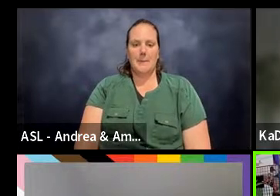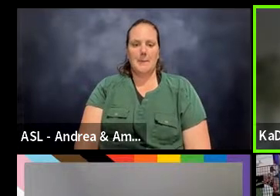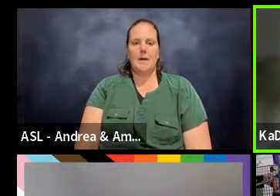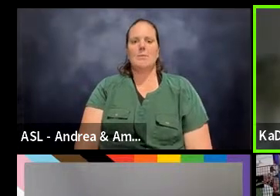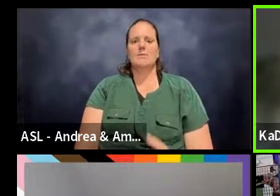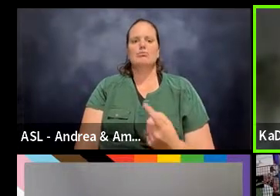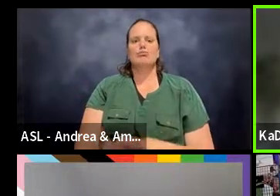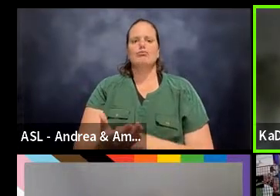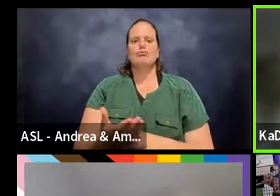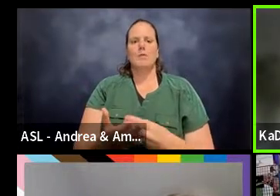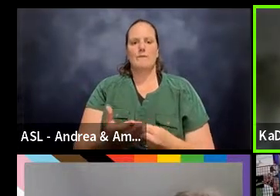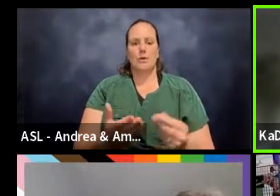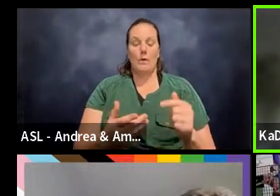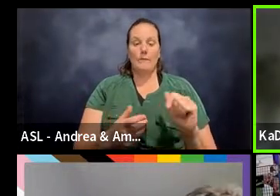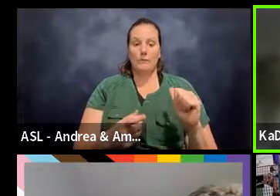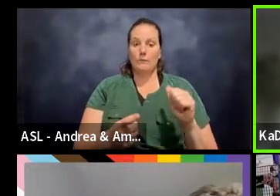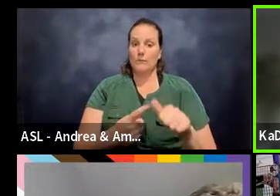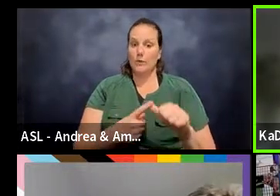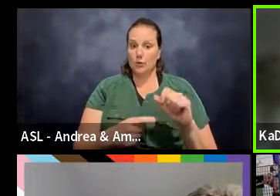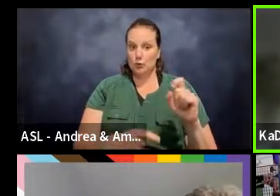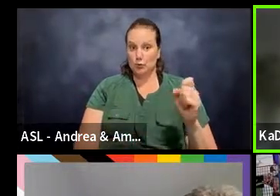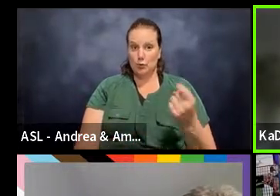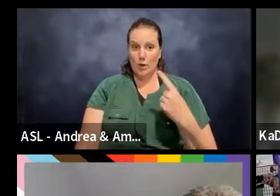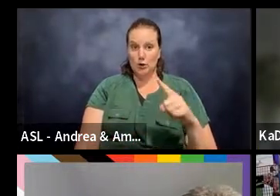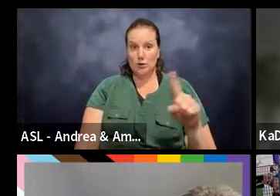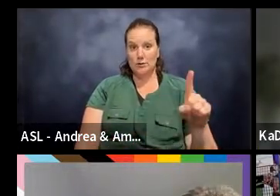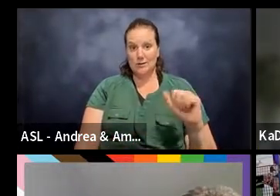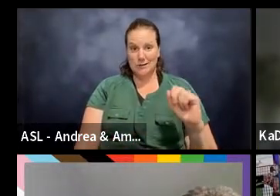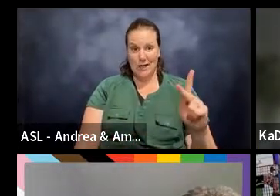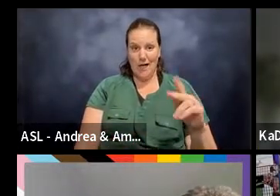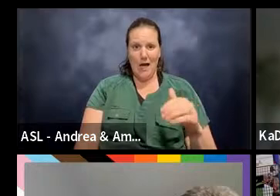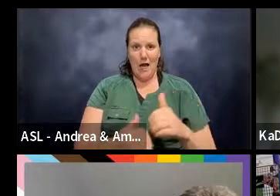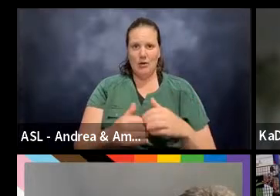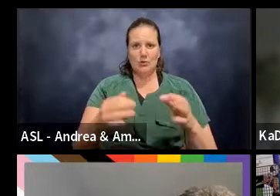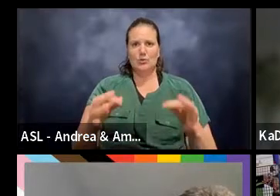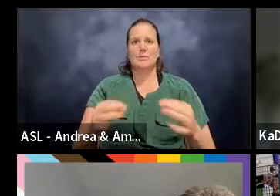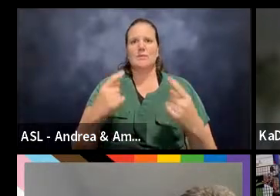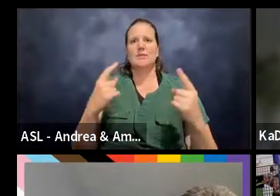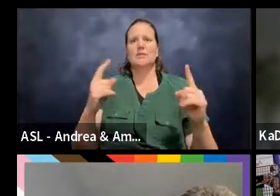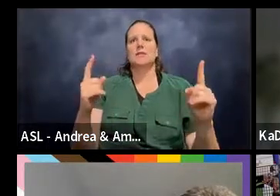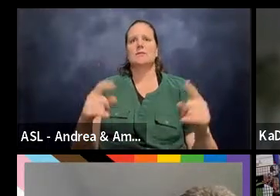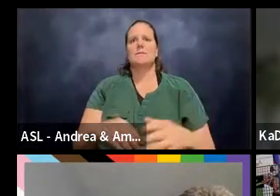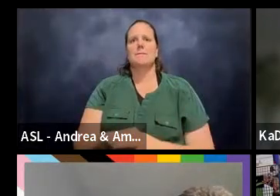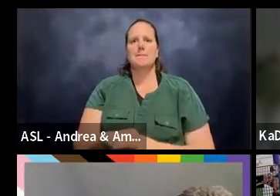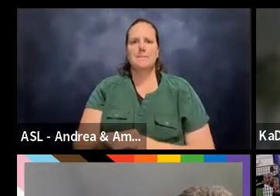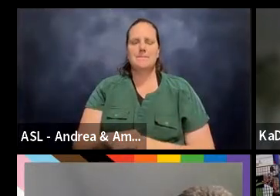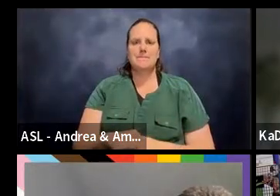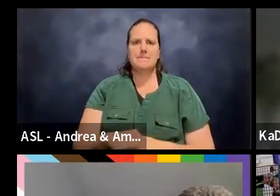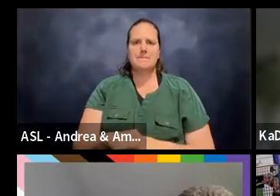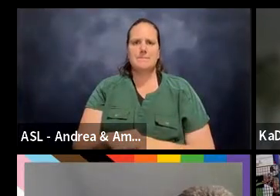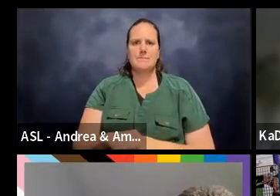these. Your first question, Zach, of how do we determine success?